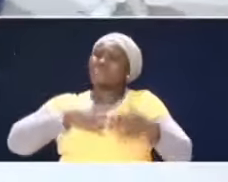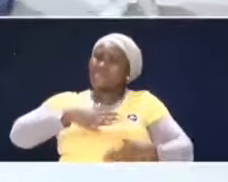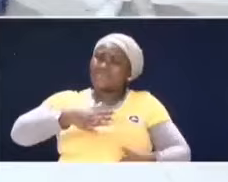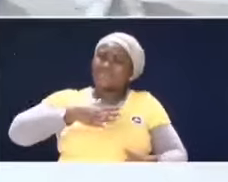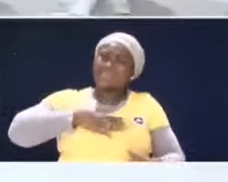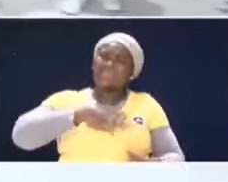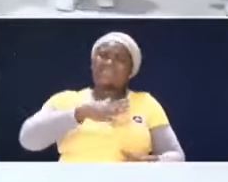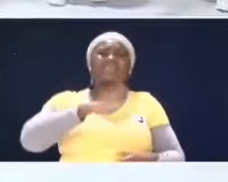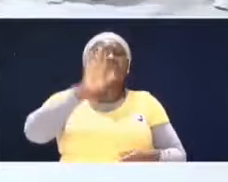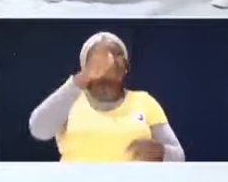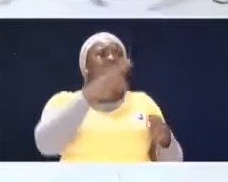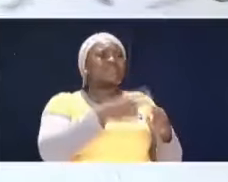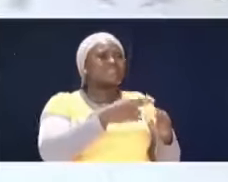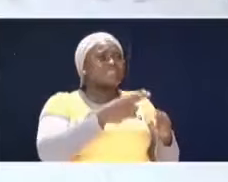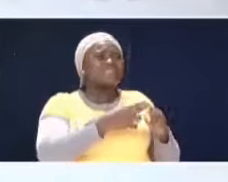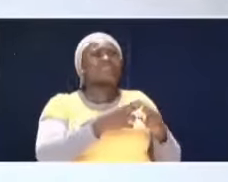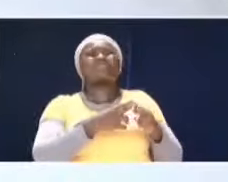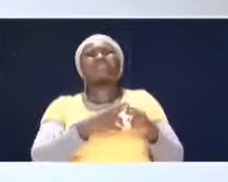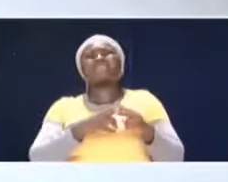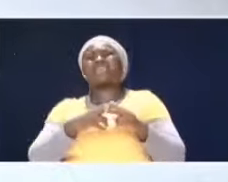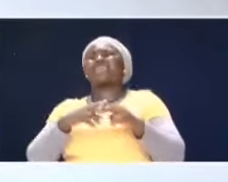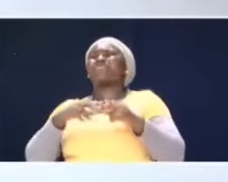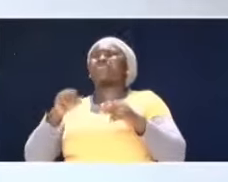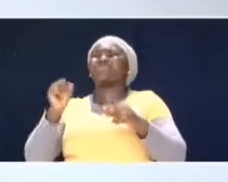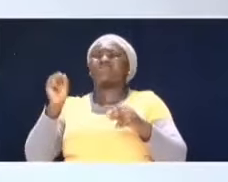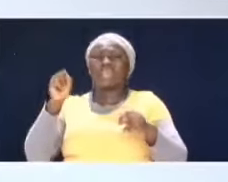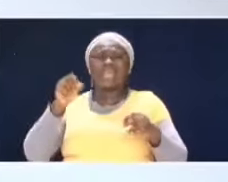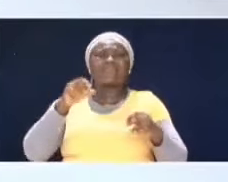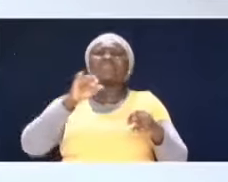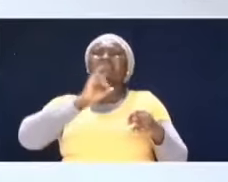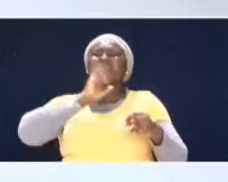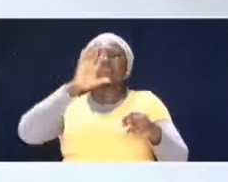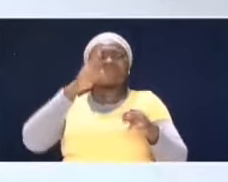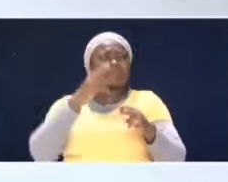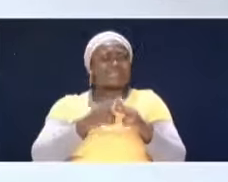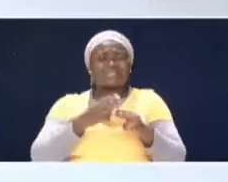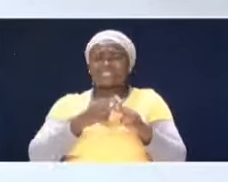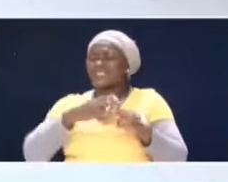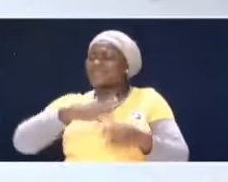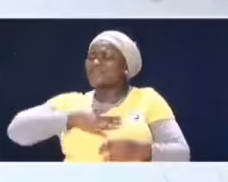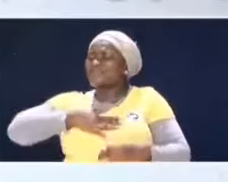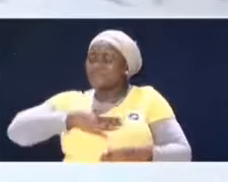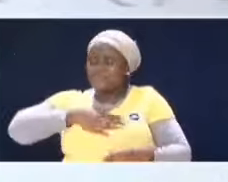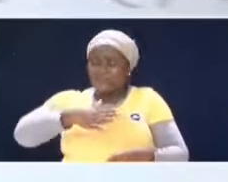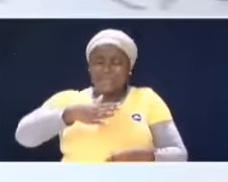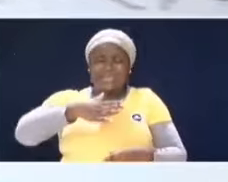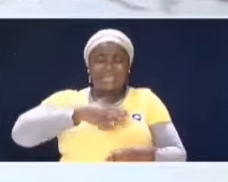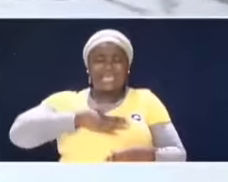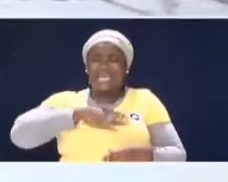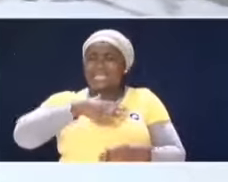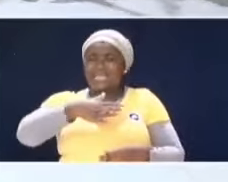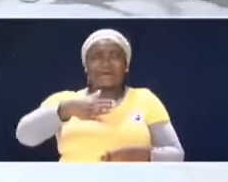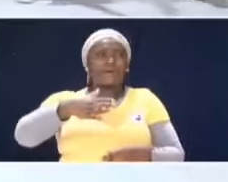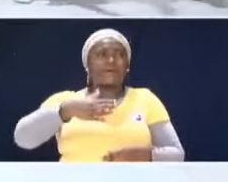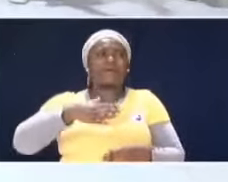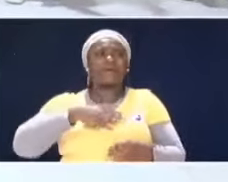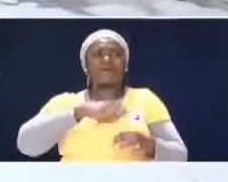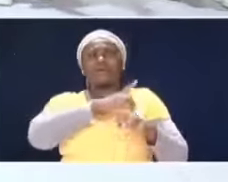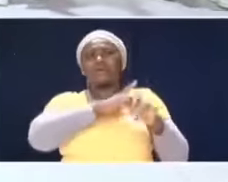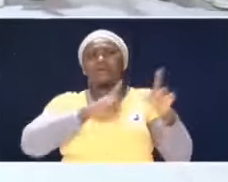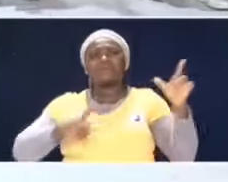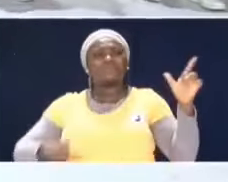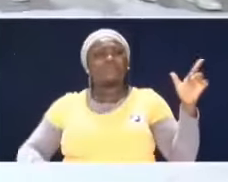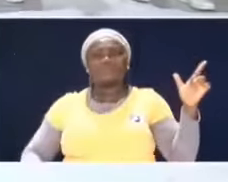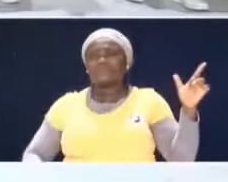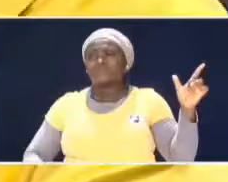Your day will hey. Your day will hey. It's your name. Breathe,